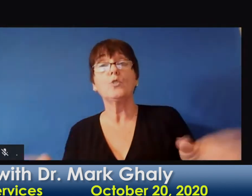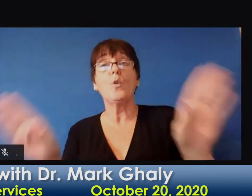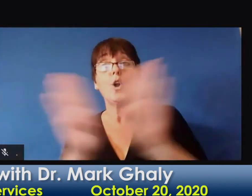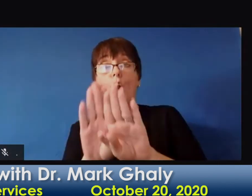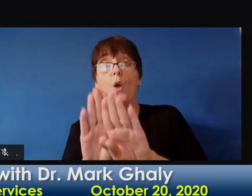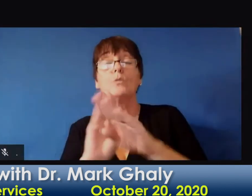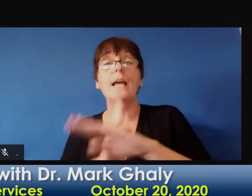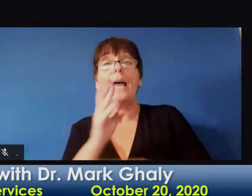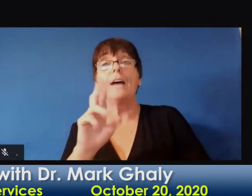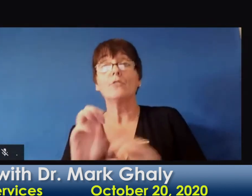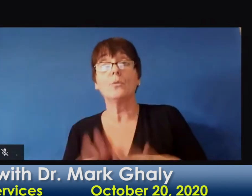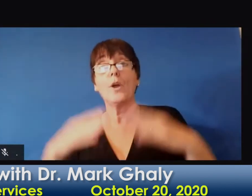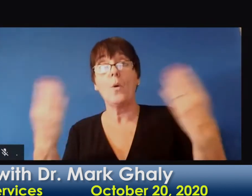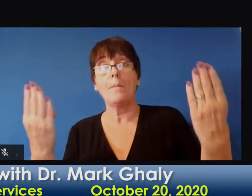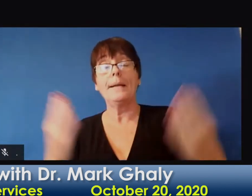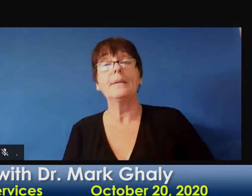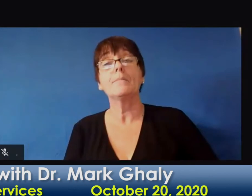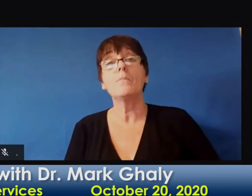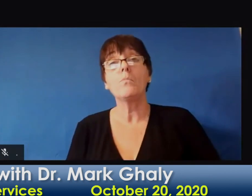after reopening?